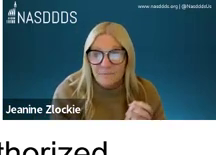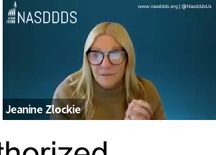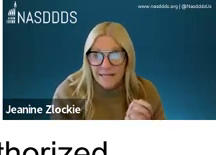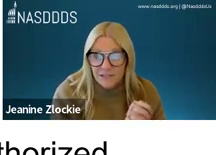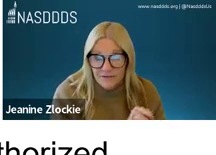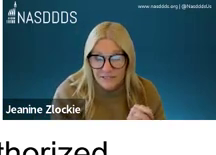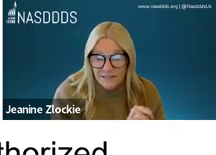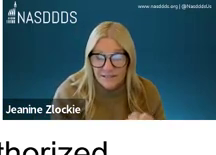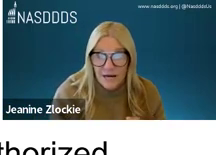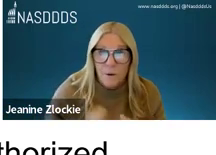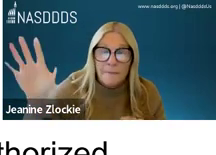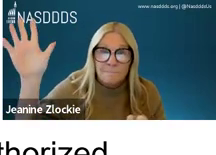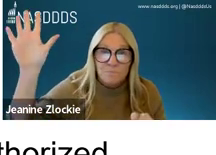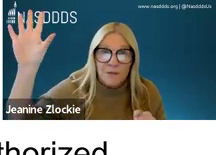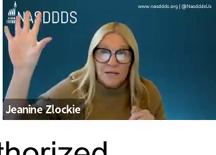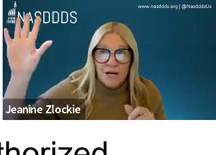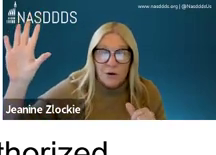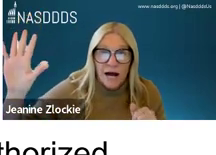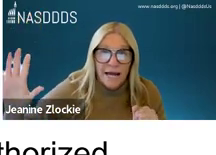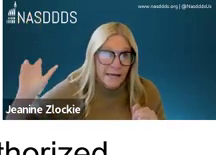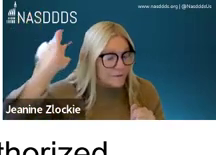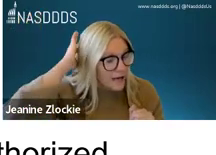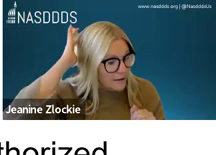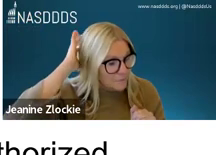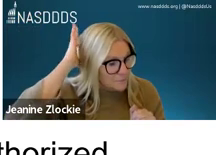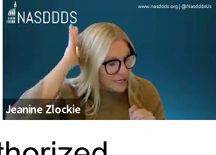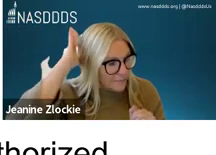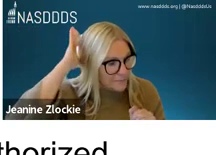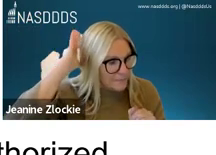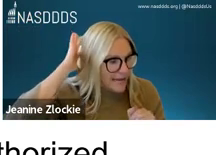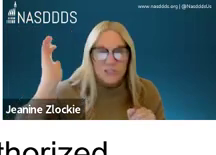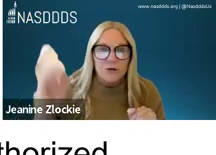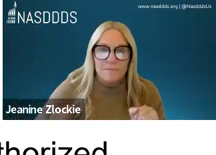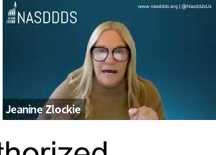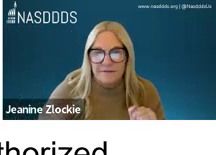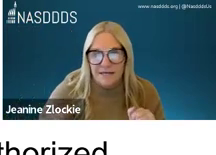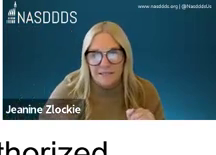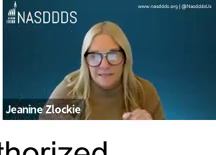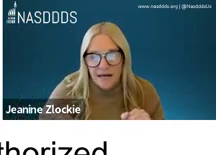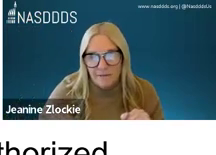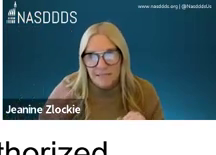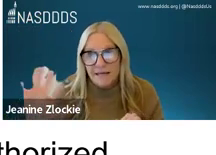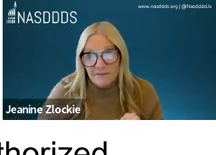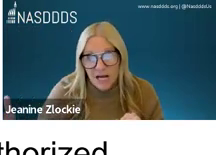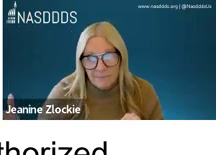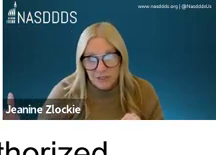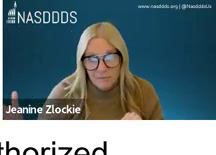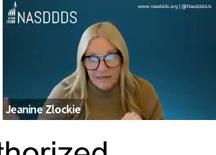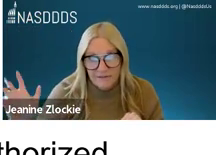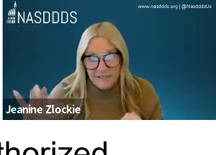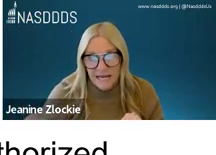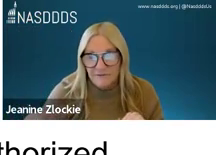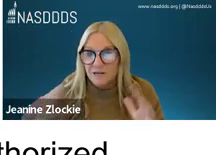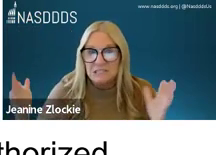extended state plan services. So, you know, I had put up the mandatory benefits and some of the